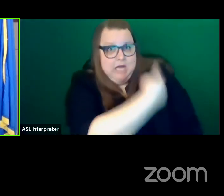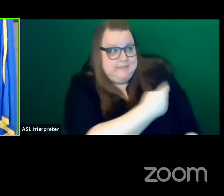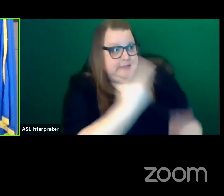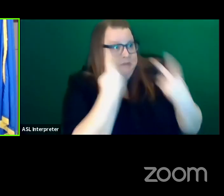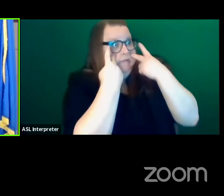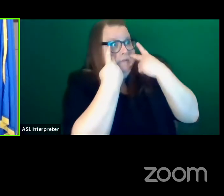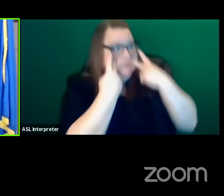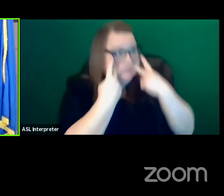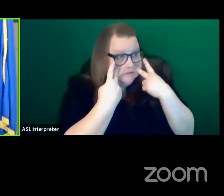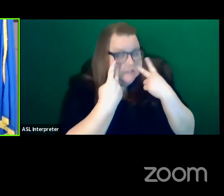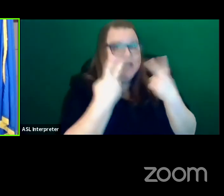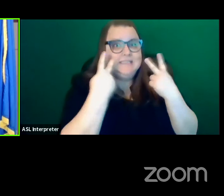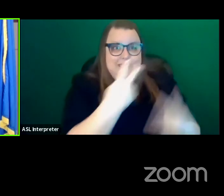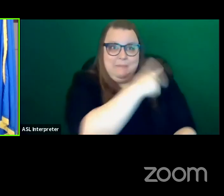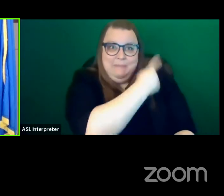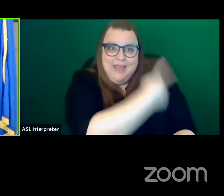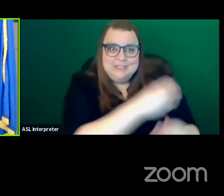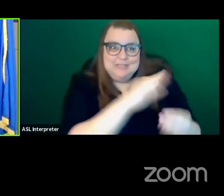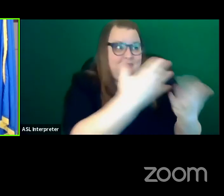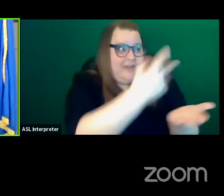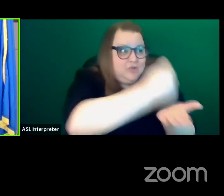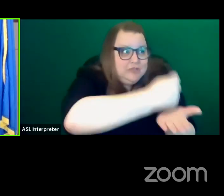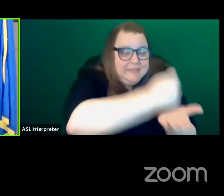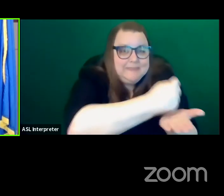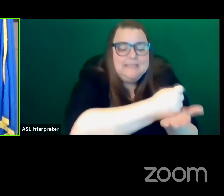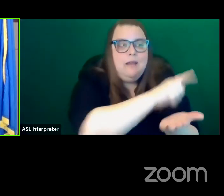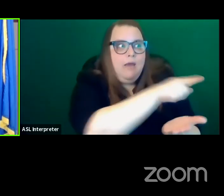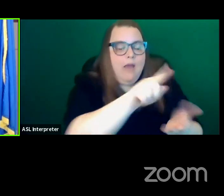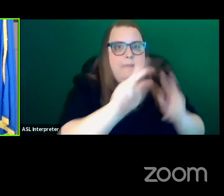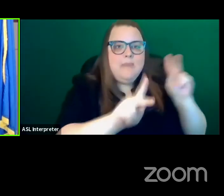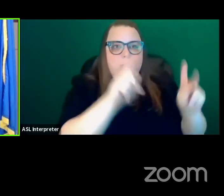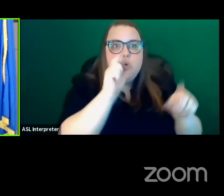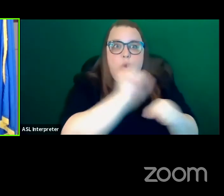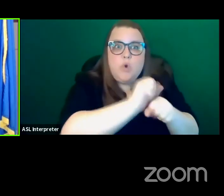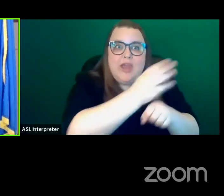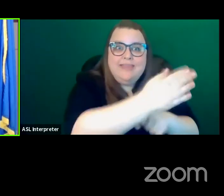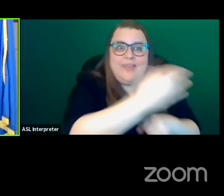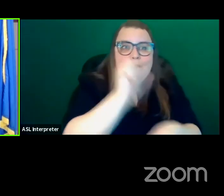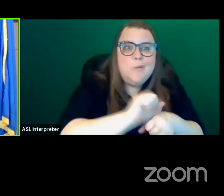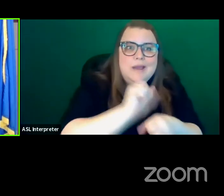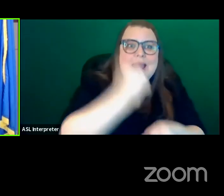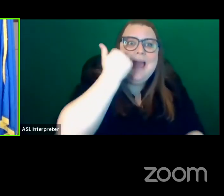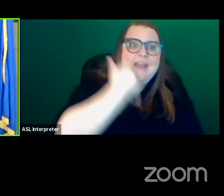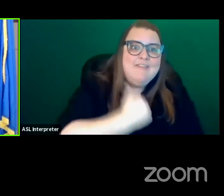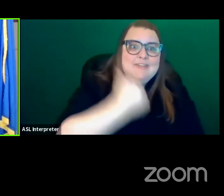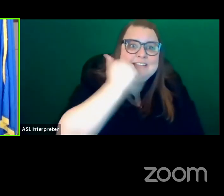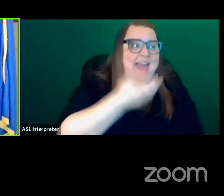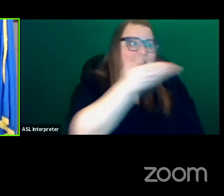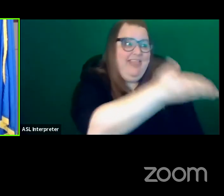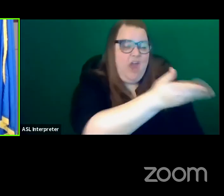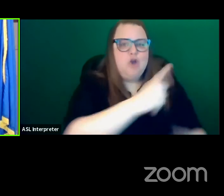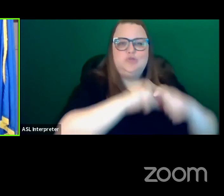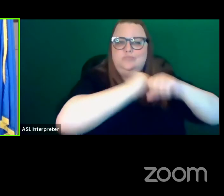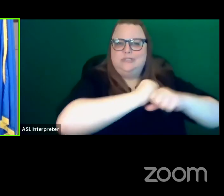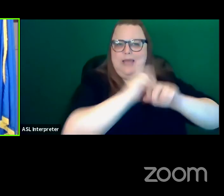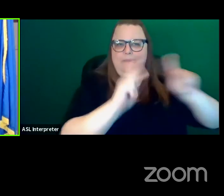hospital. And we have our front care health line workers working every day in that hospital to protect people's